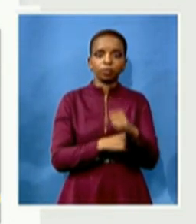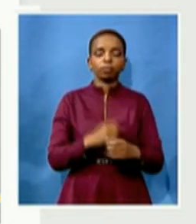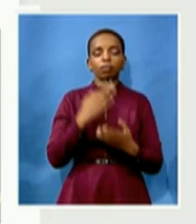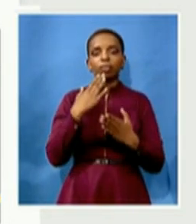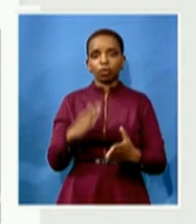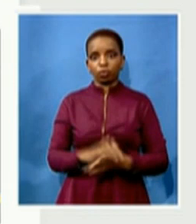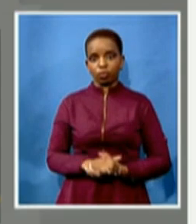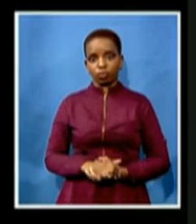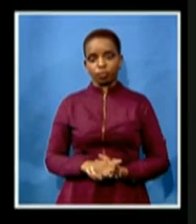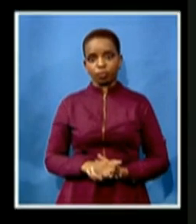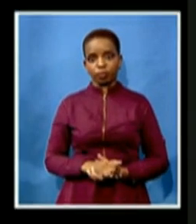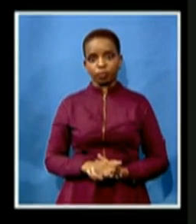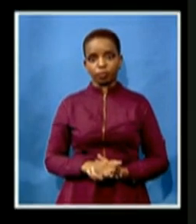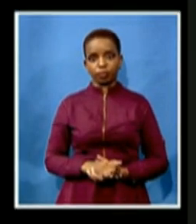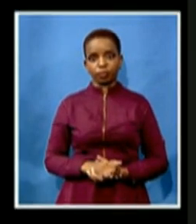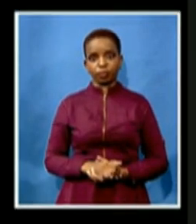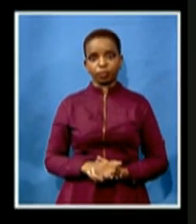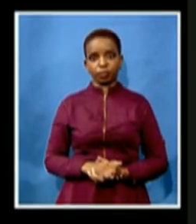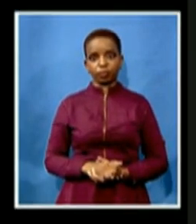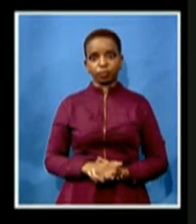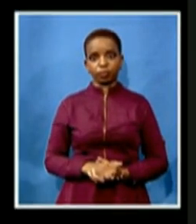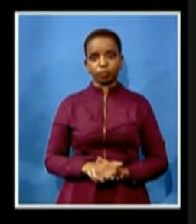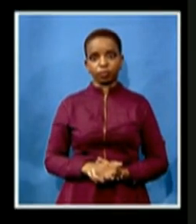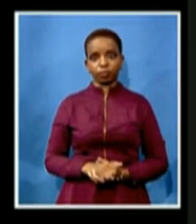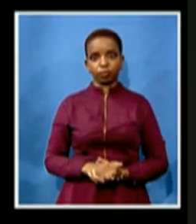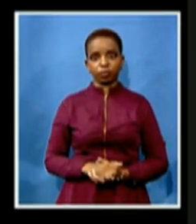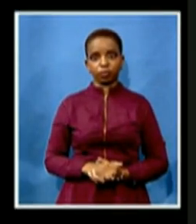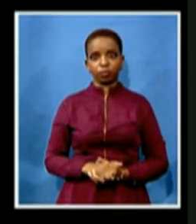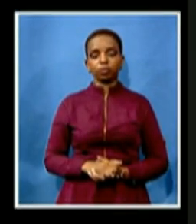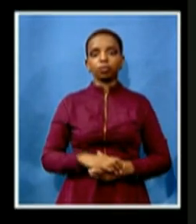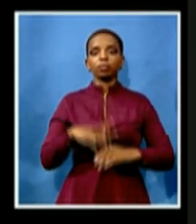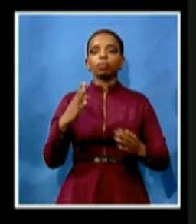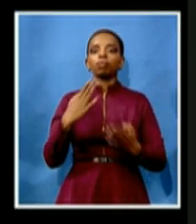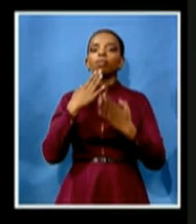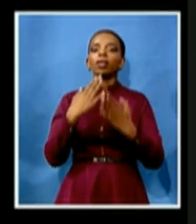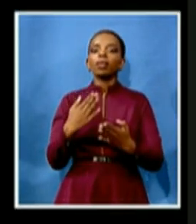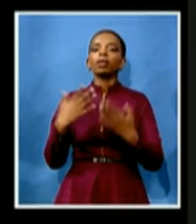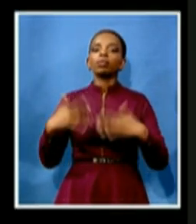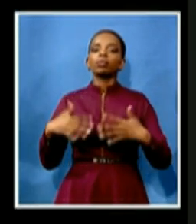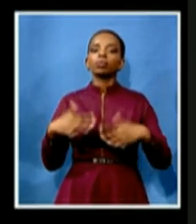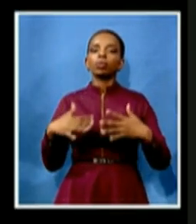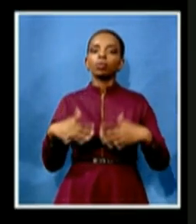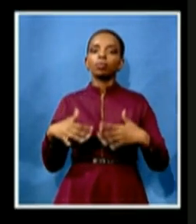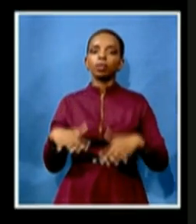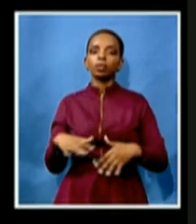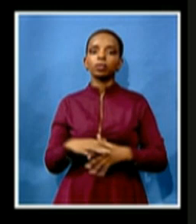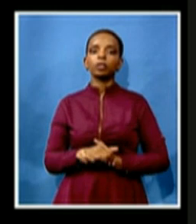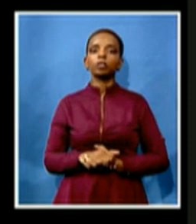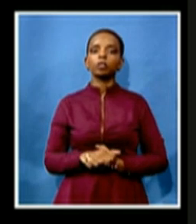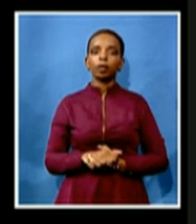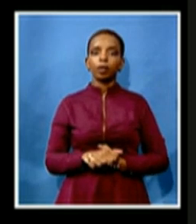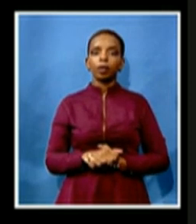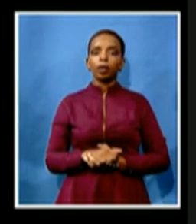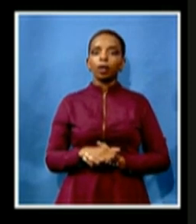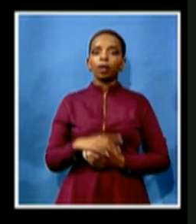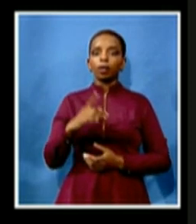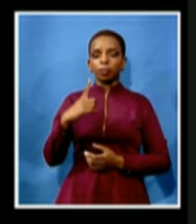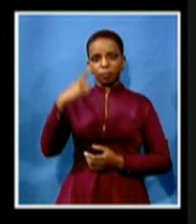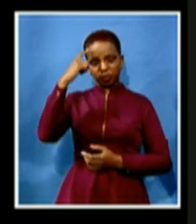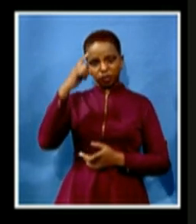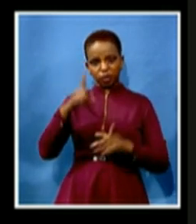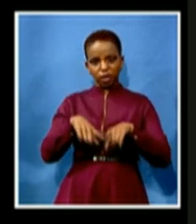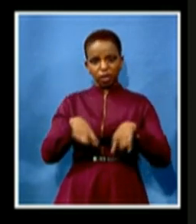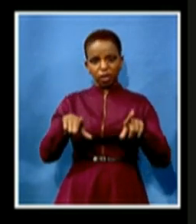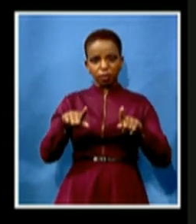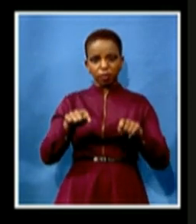you. Thank you so much. Pierre Georges from University of Cape Town, was there a question for you? Yeah, about the